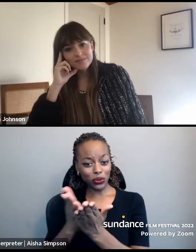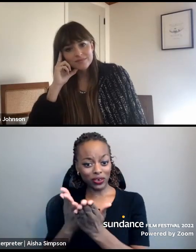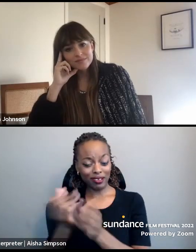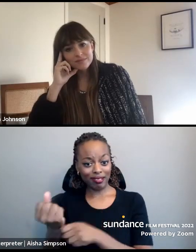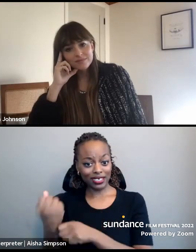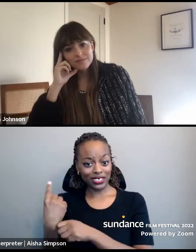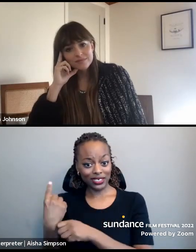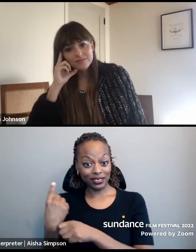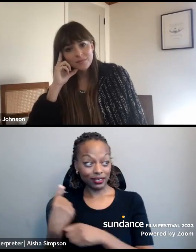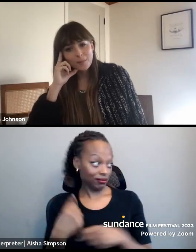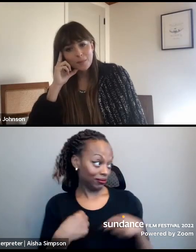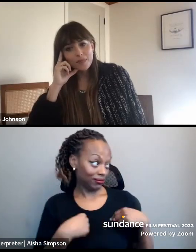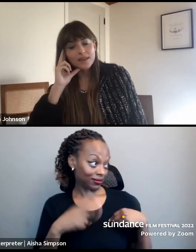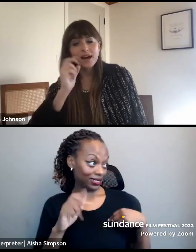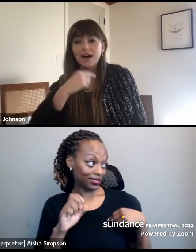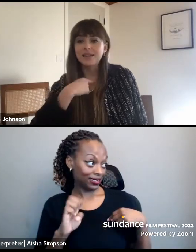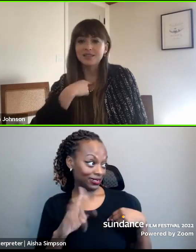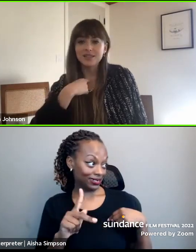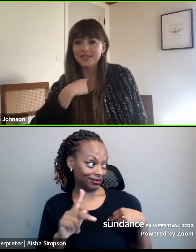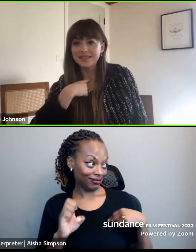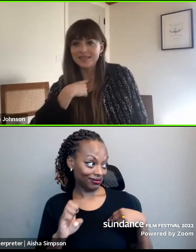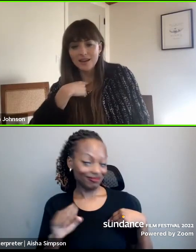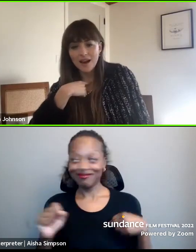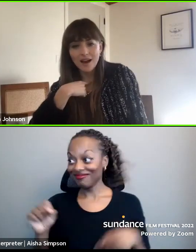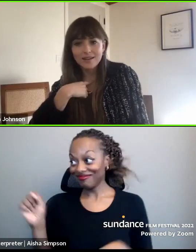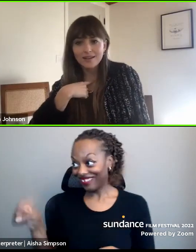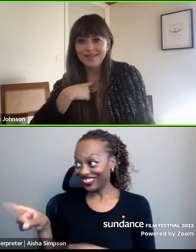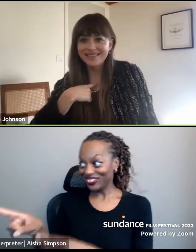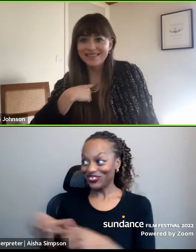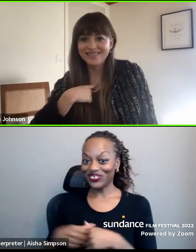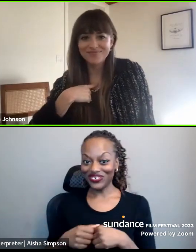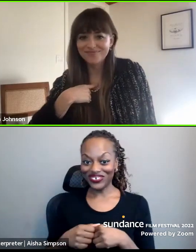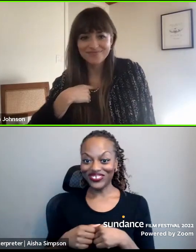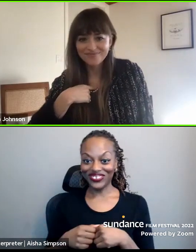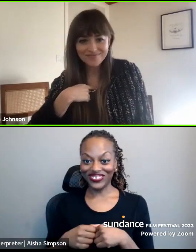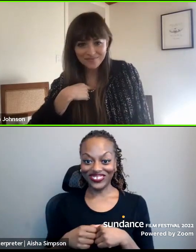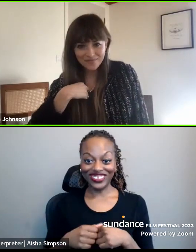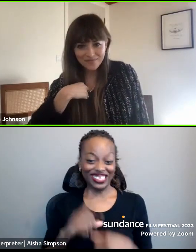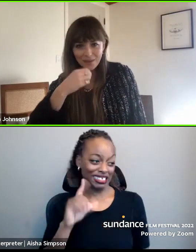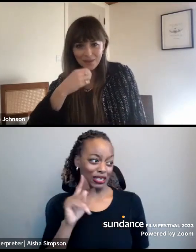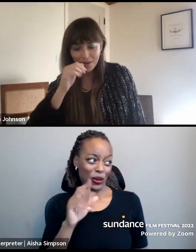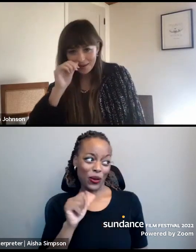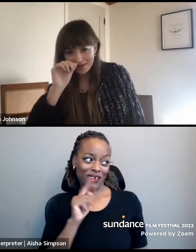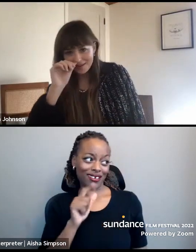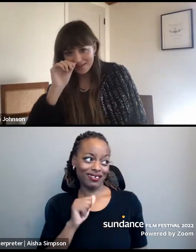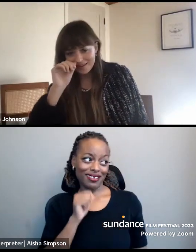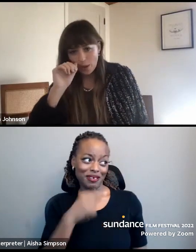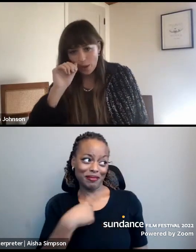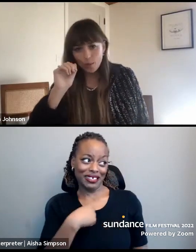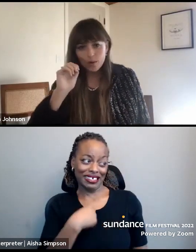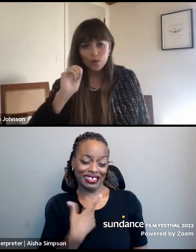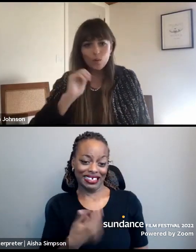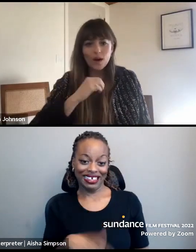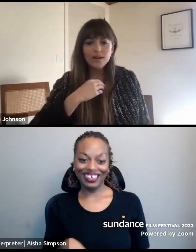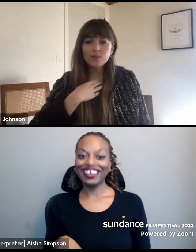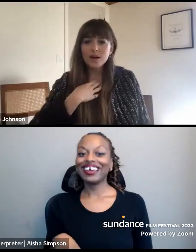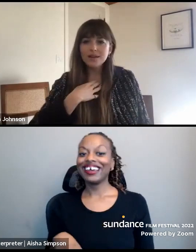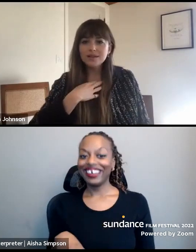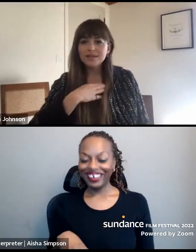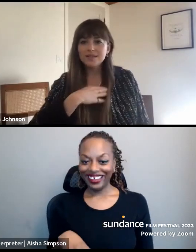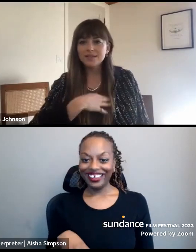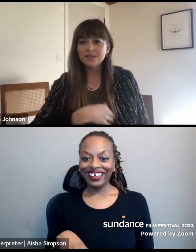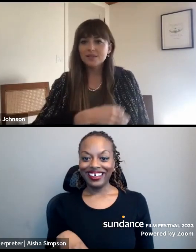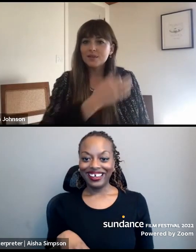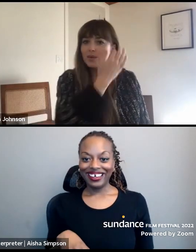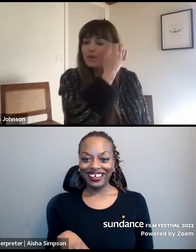Me. Yes. Yeah, Yes. I'm talking about Southern Belle insults. Yes. Yes. Yes. Can you tell